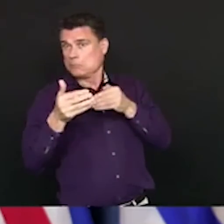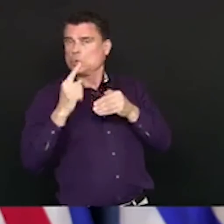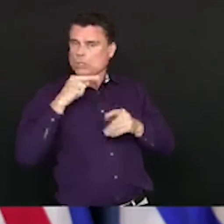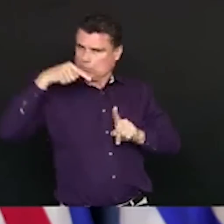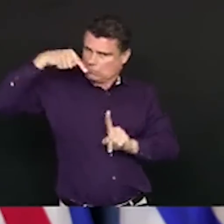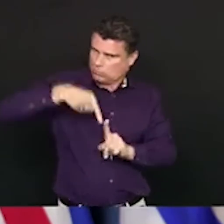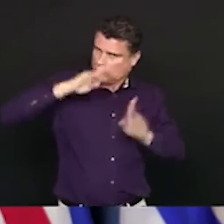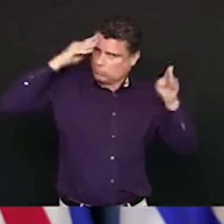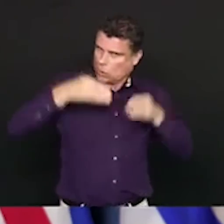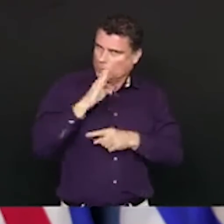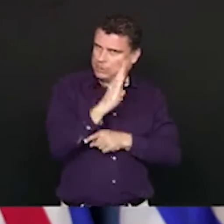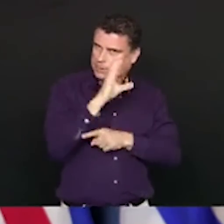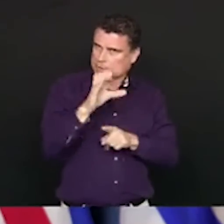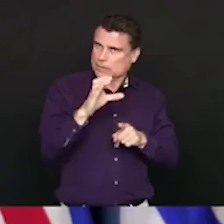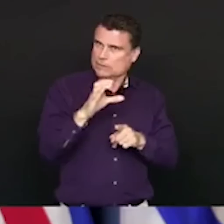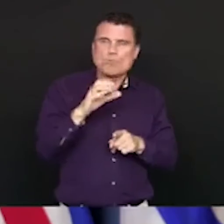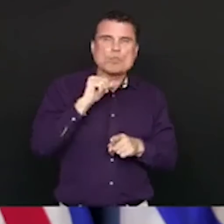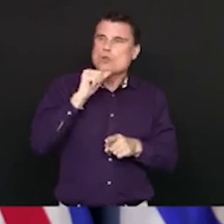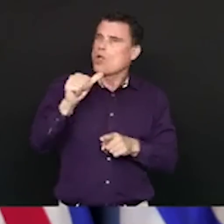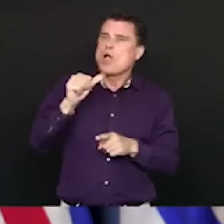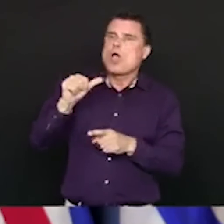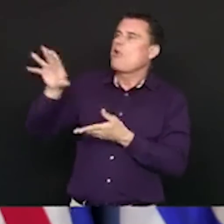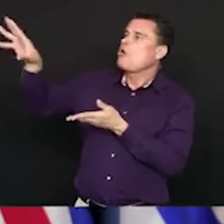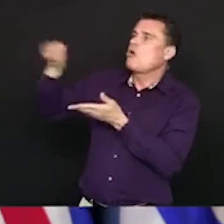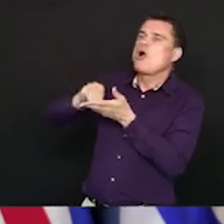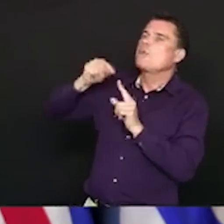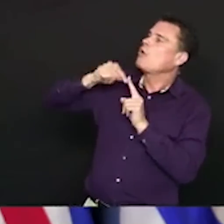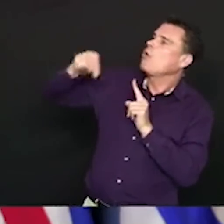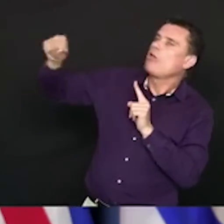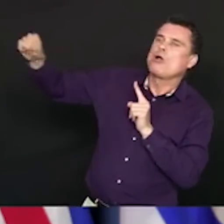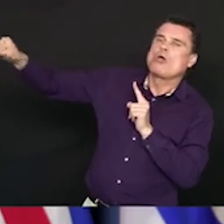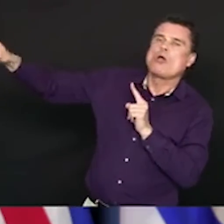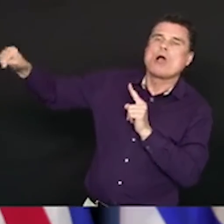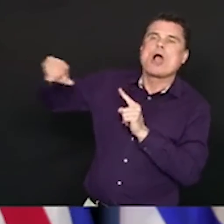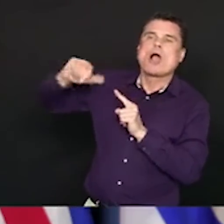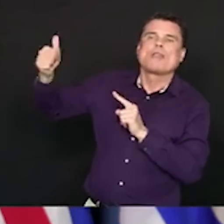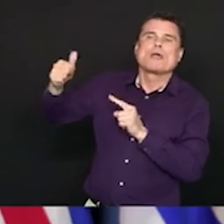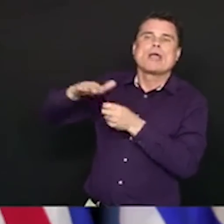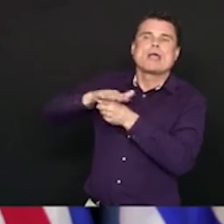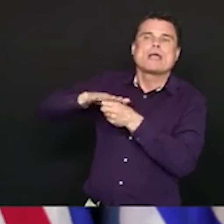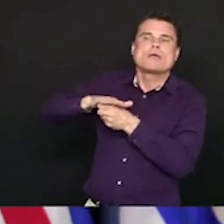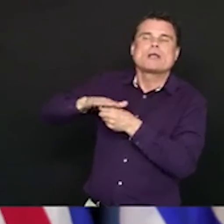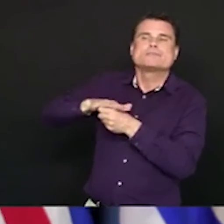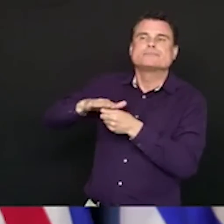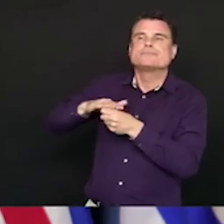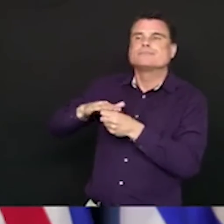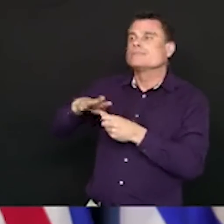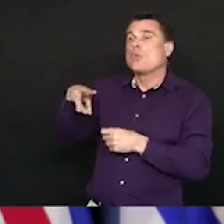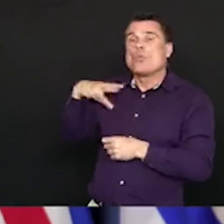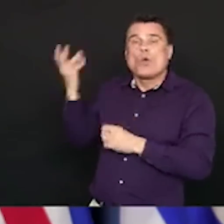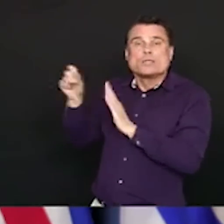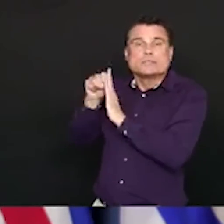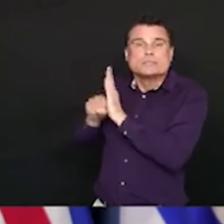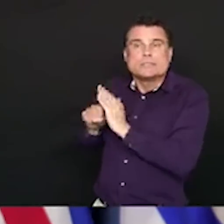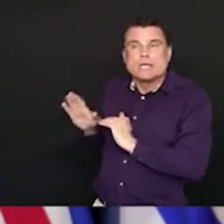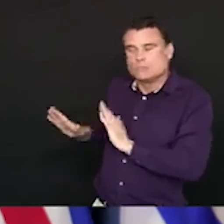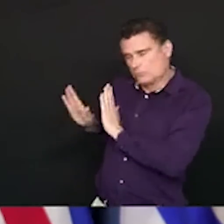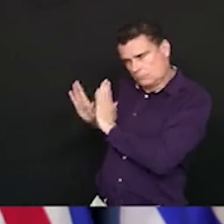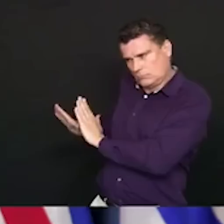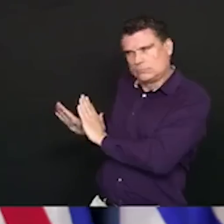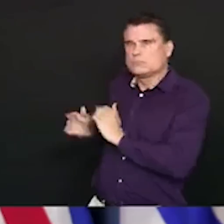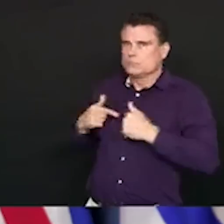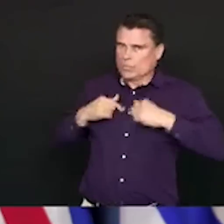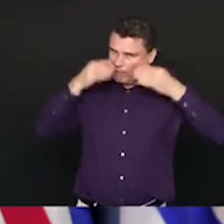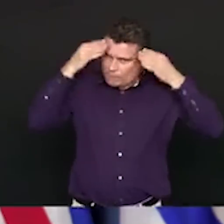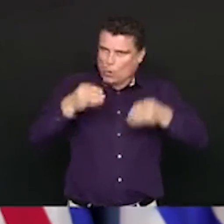and we will perhaps come out from underneath it early, but the data, the science will direct us in that regard. We will be different from other